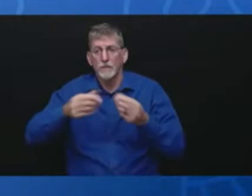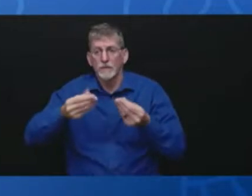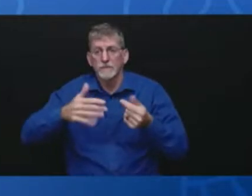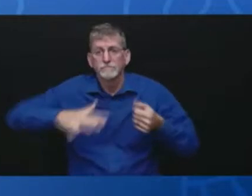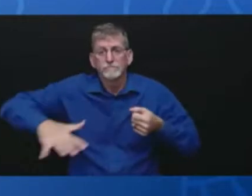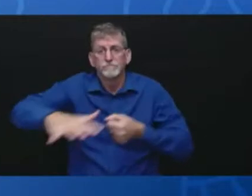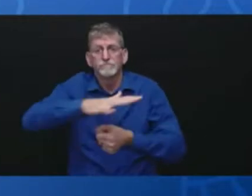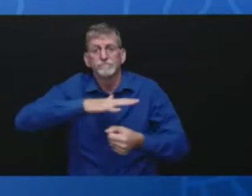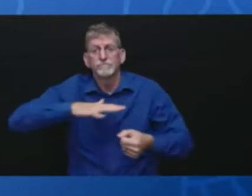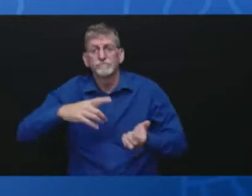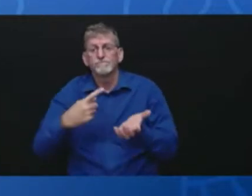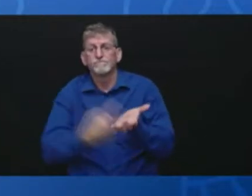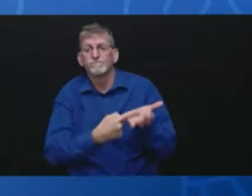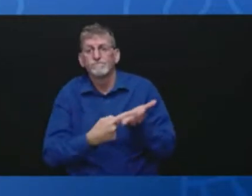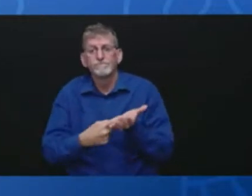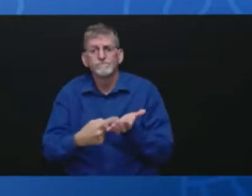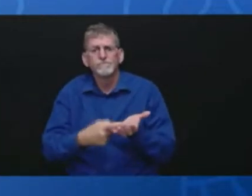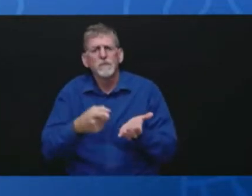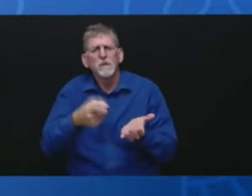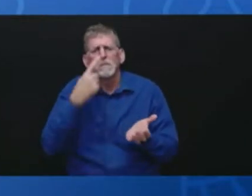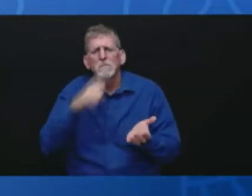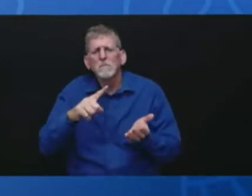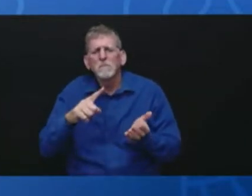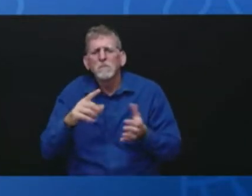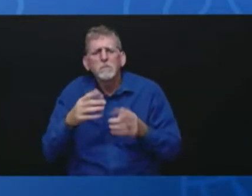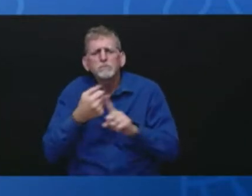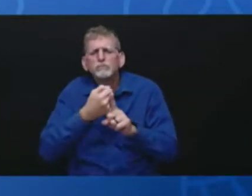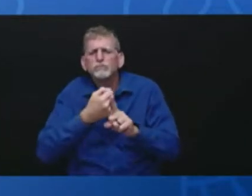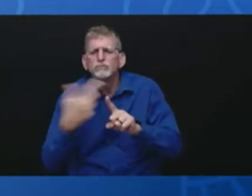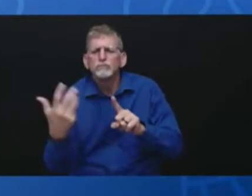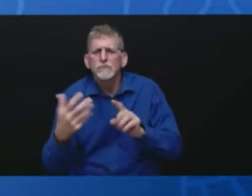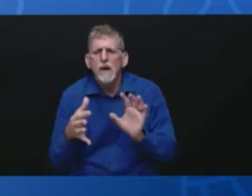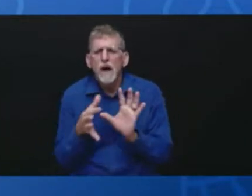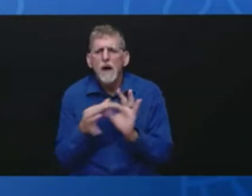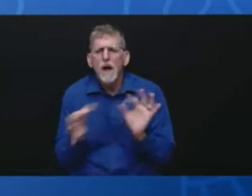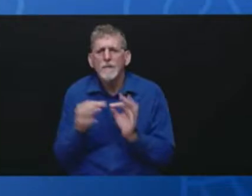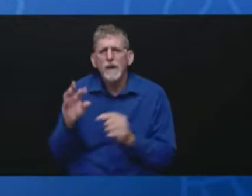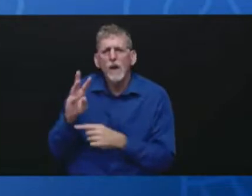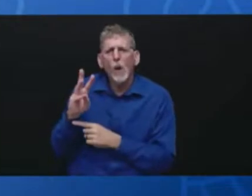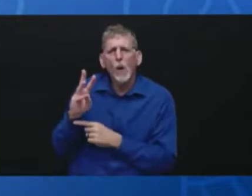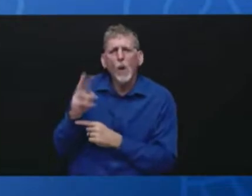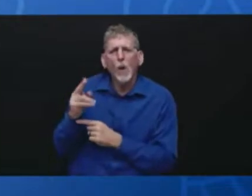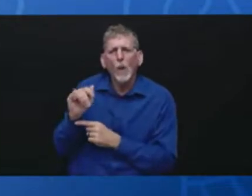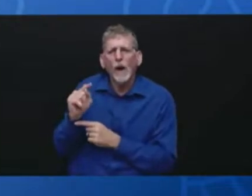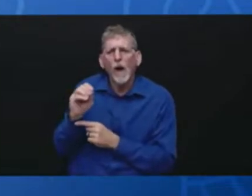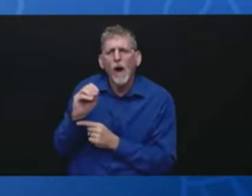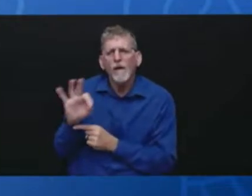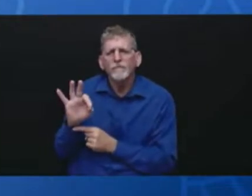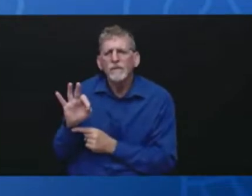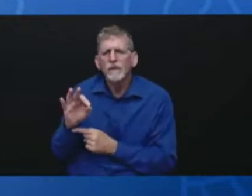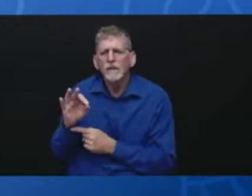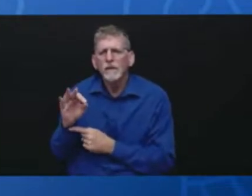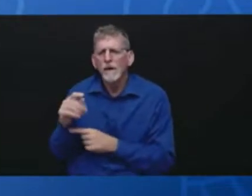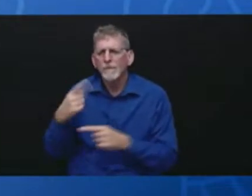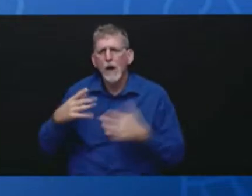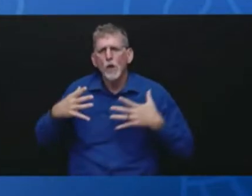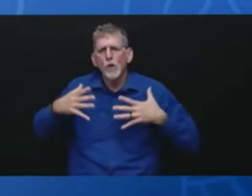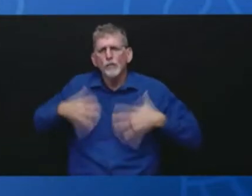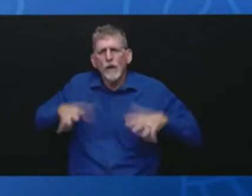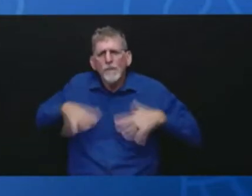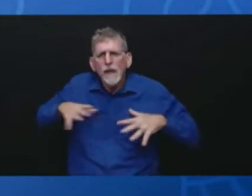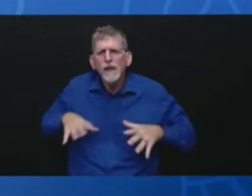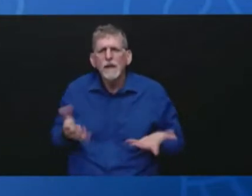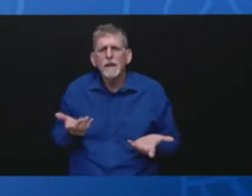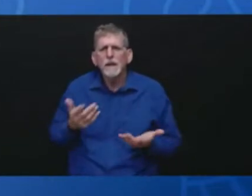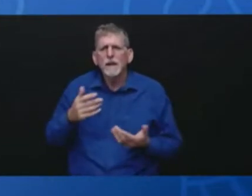Witkoff made over the weekend about Crimea, Donbass, and regions annexed by Russia. He said that the question is, will the world acknowledge that